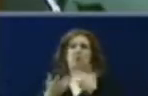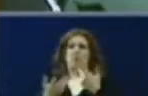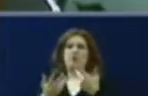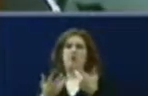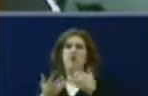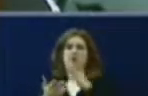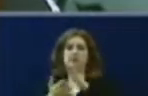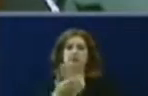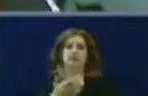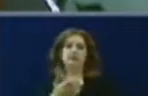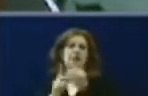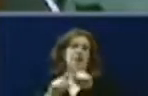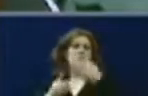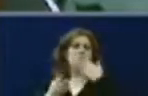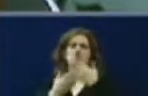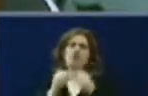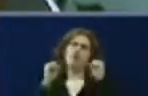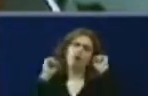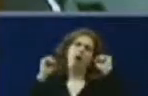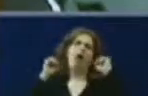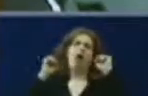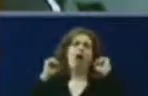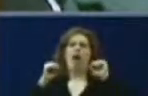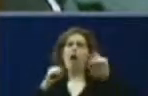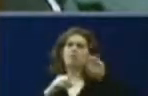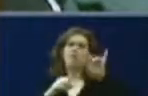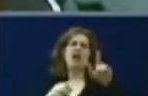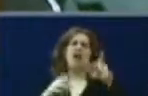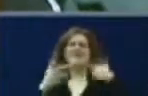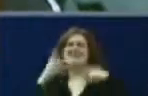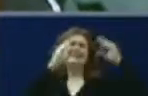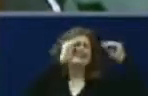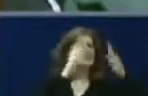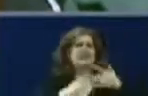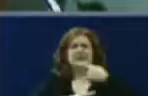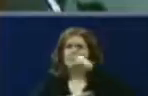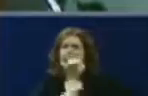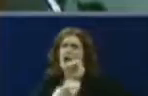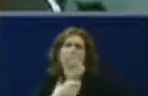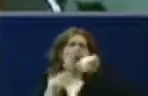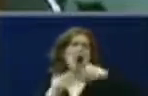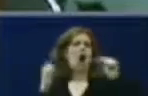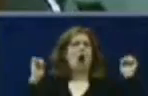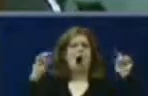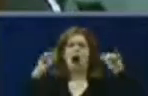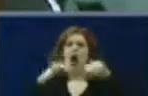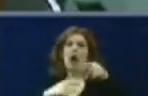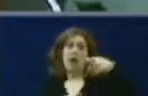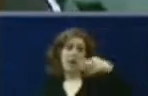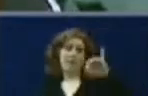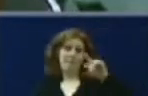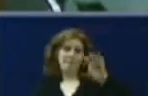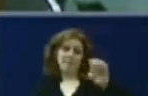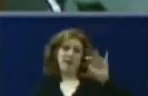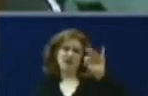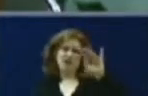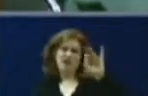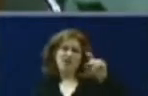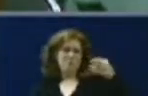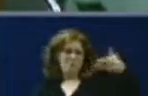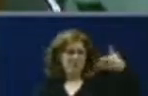a great pep rally, teachers, kids, the whole thing. Paige was there, Paige Orman was there,